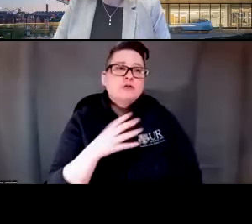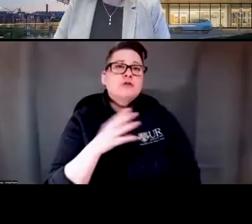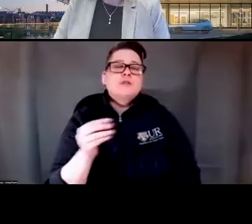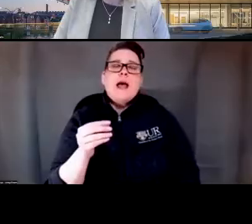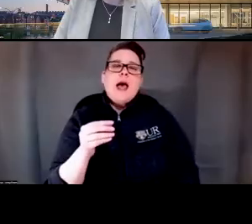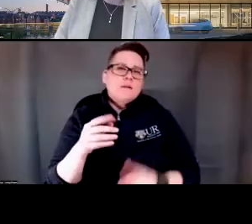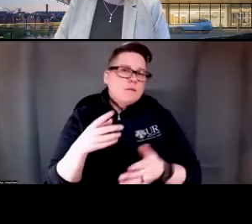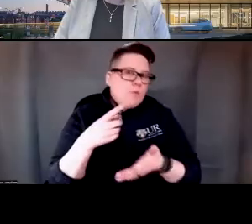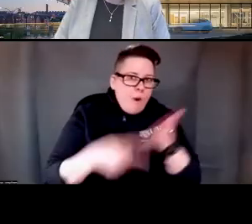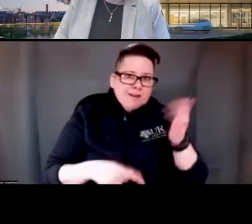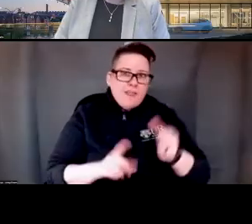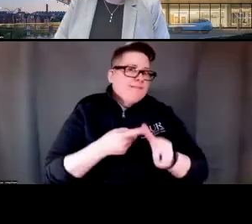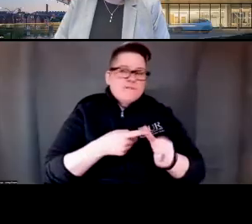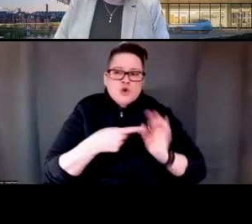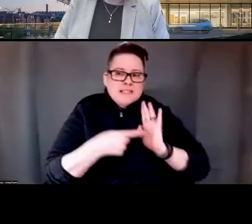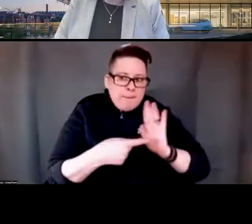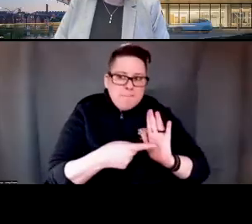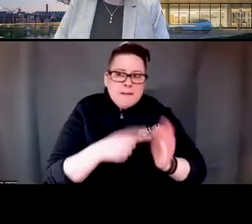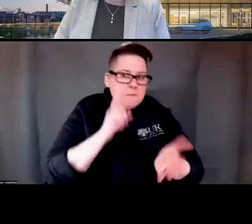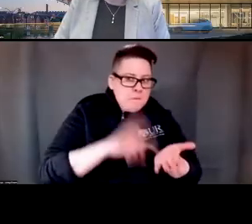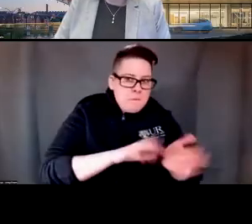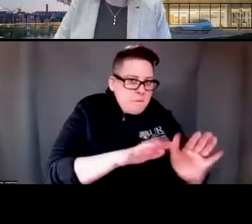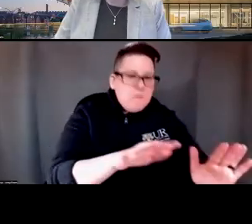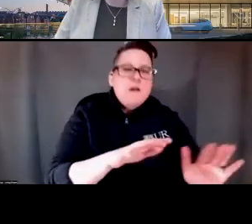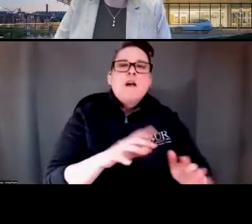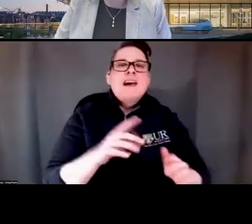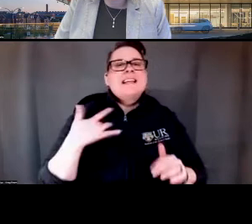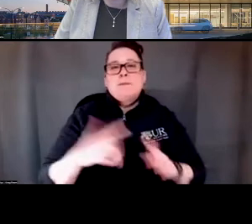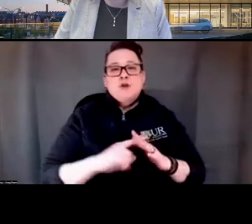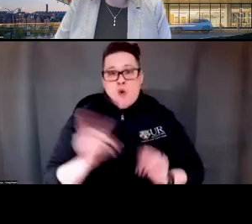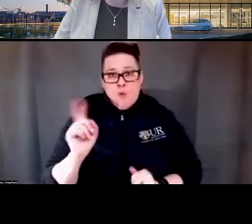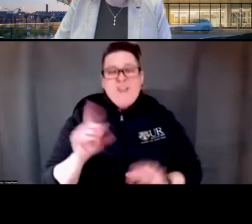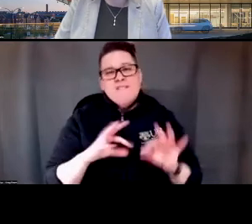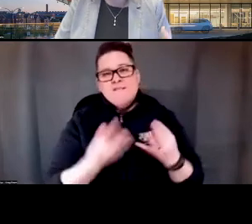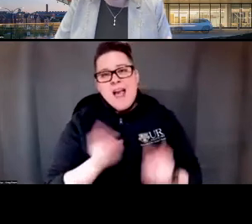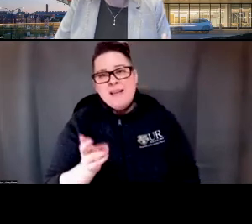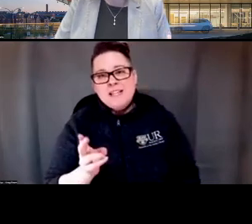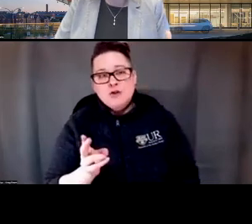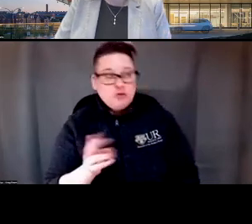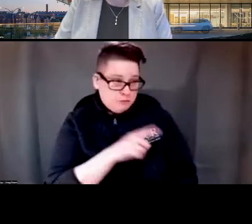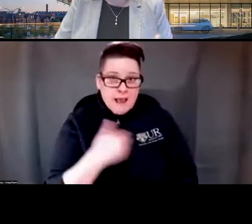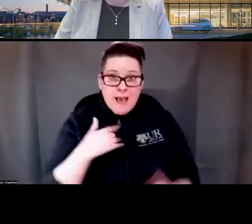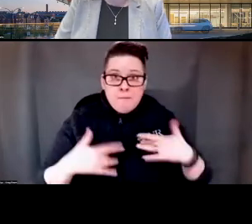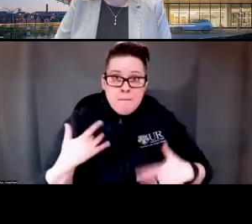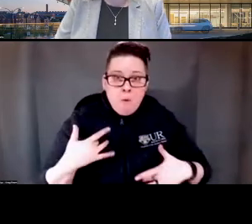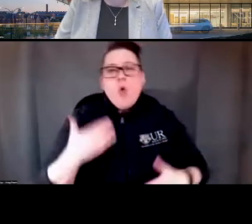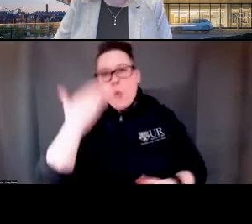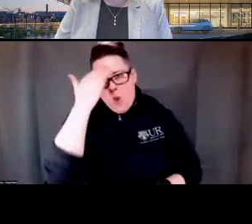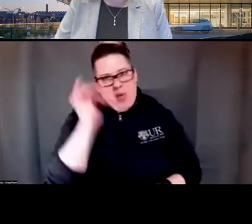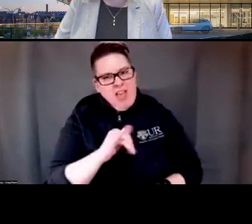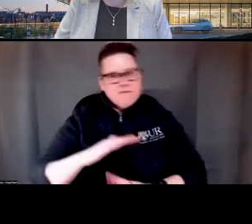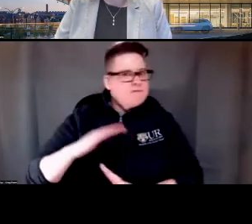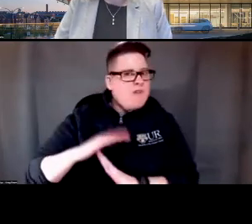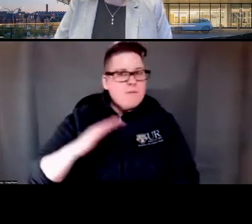prodrome, basically we start typically with family history of bipolar because we know that is consistently the greatest